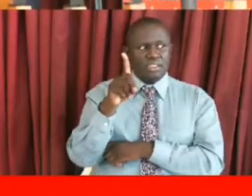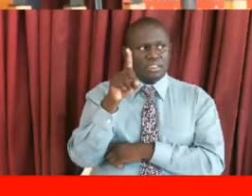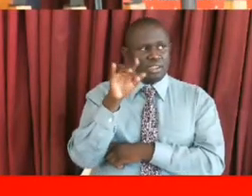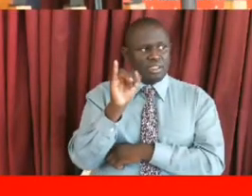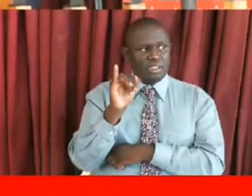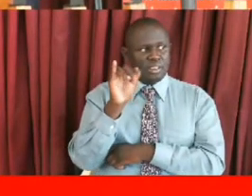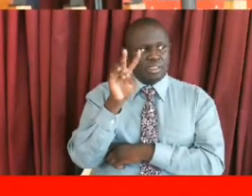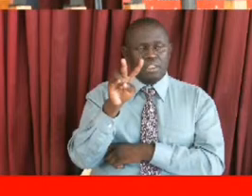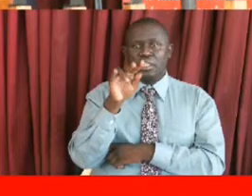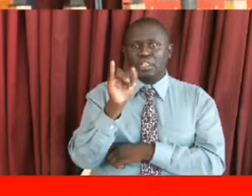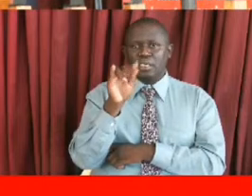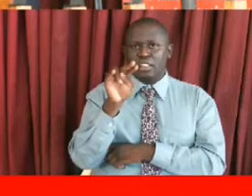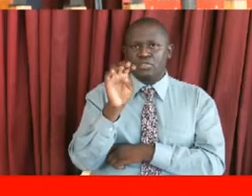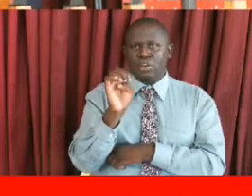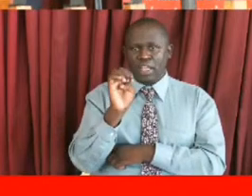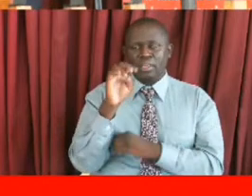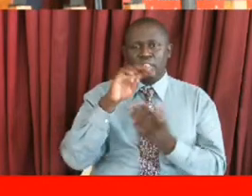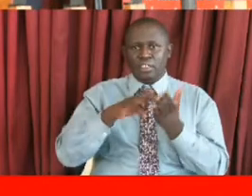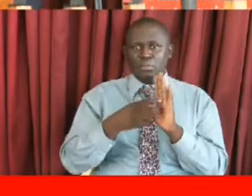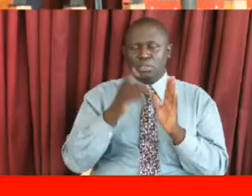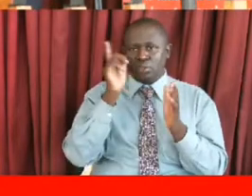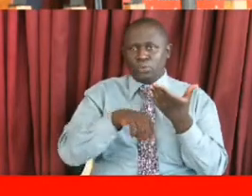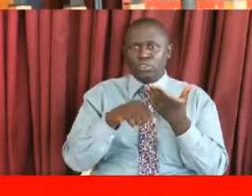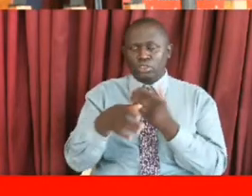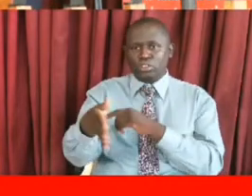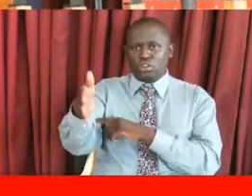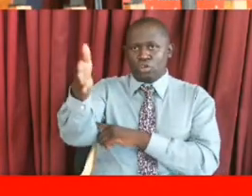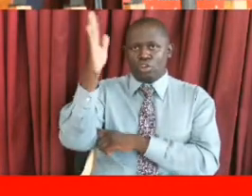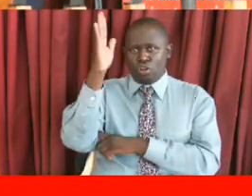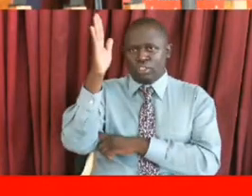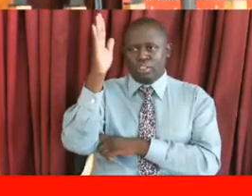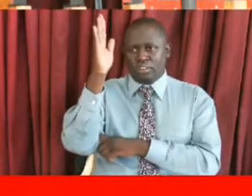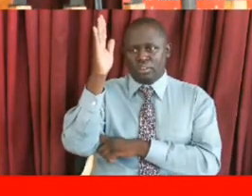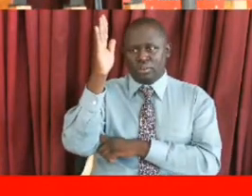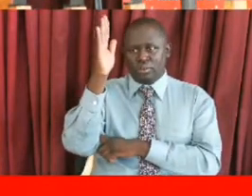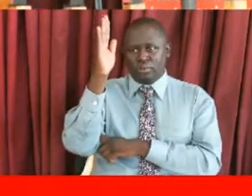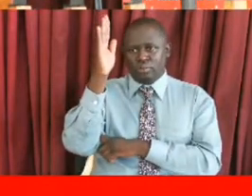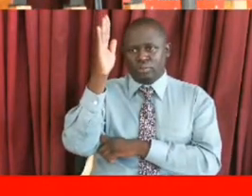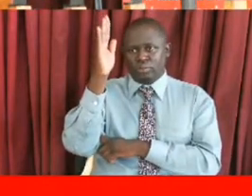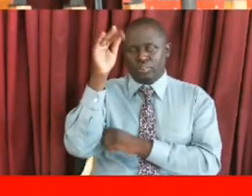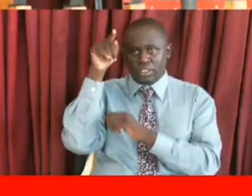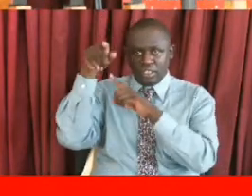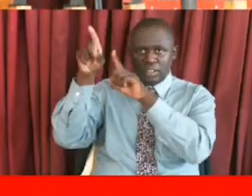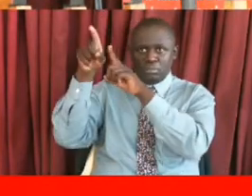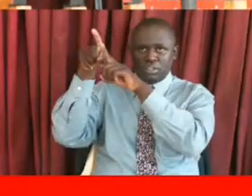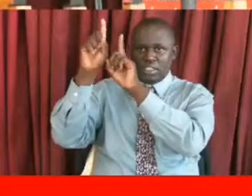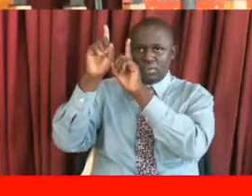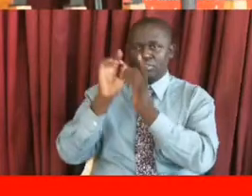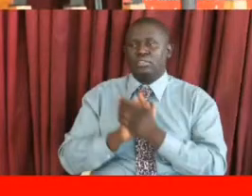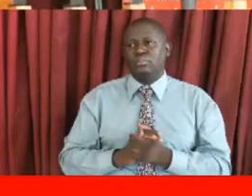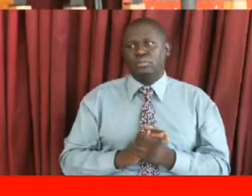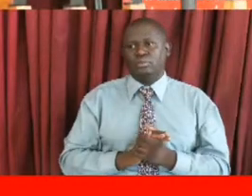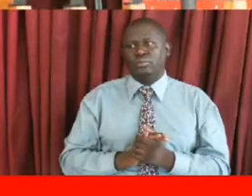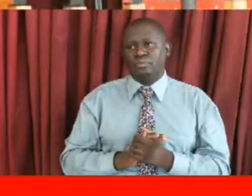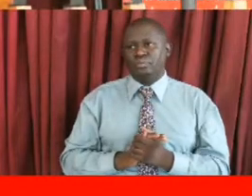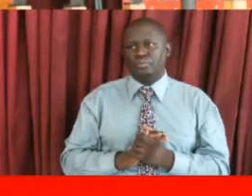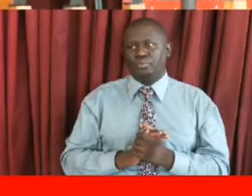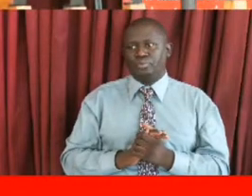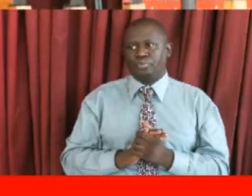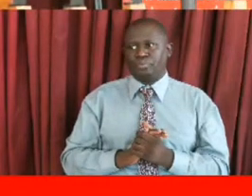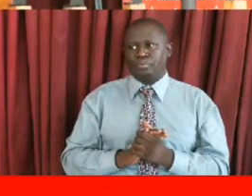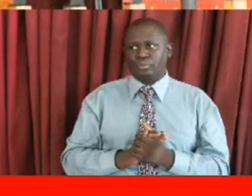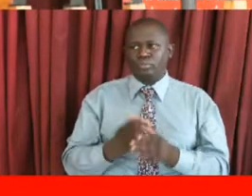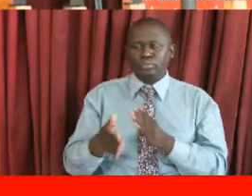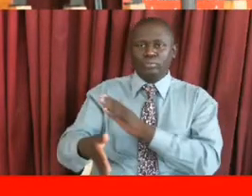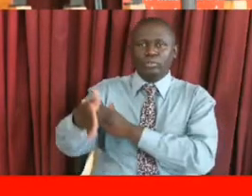divine it means God himself amen